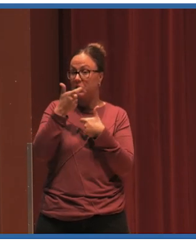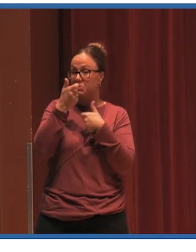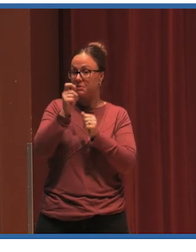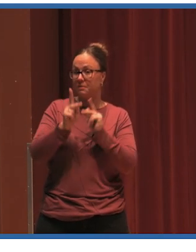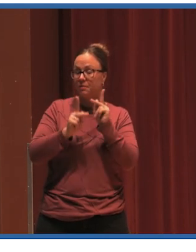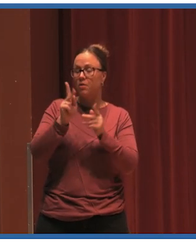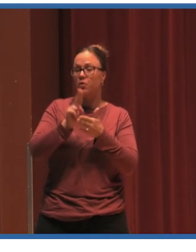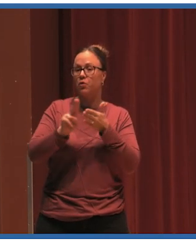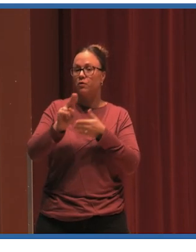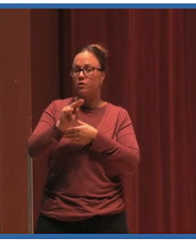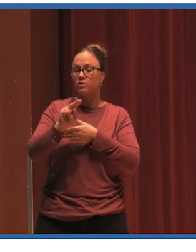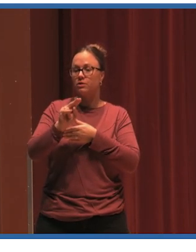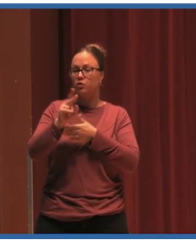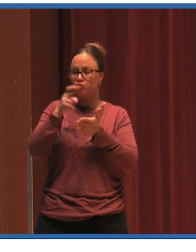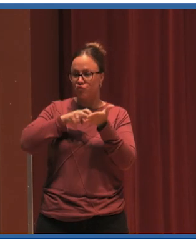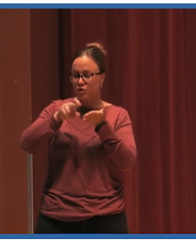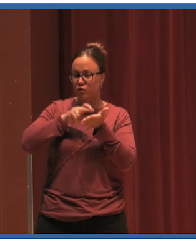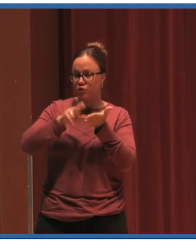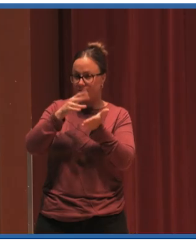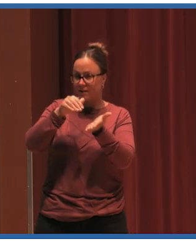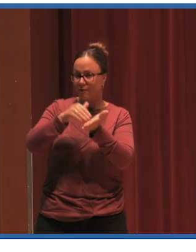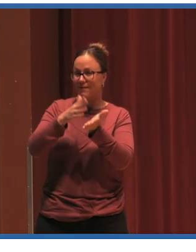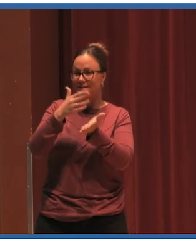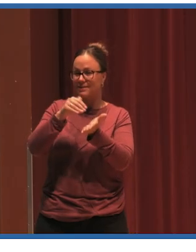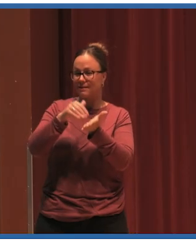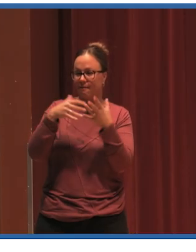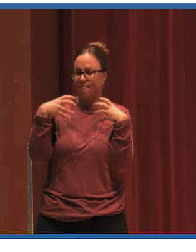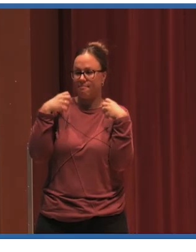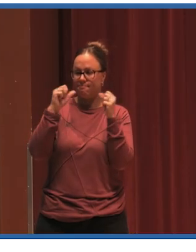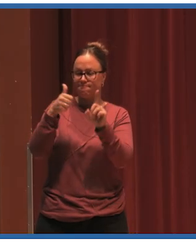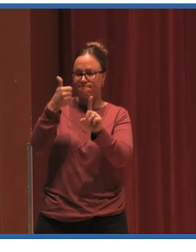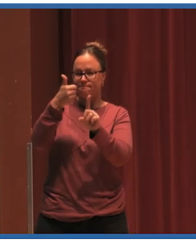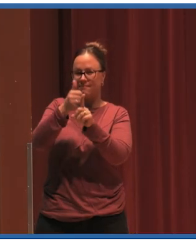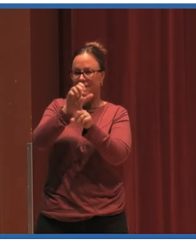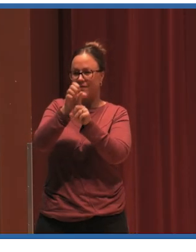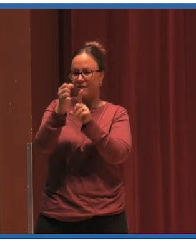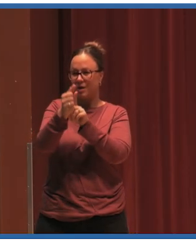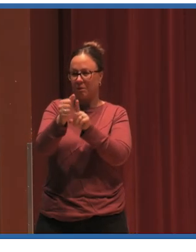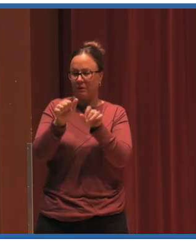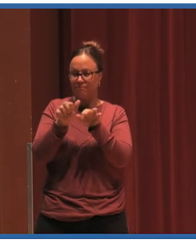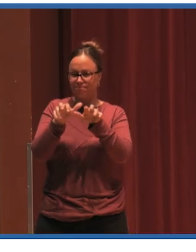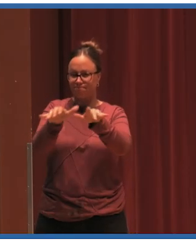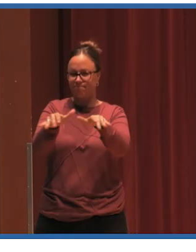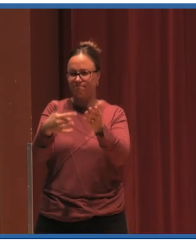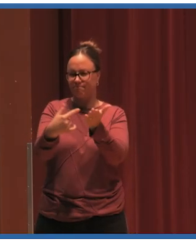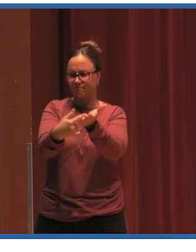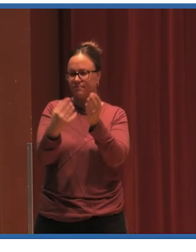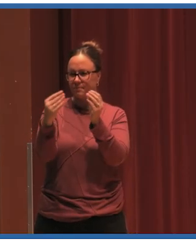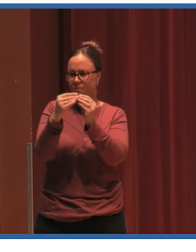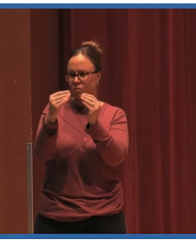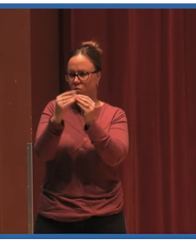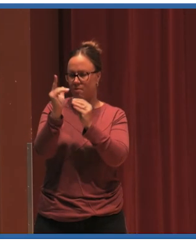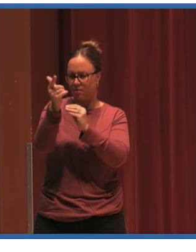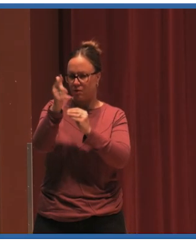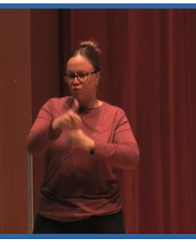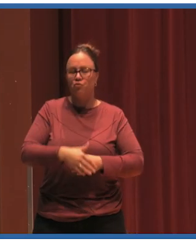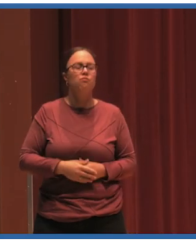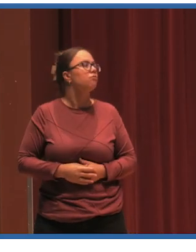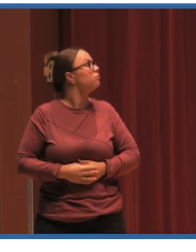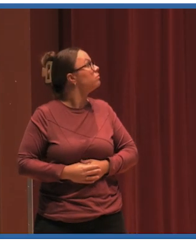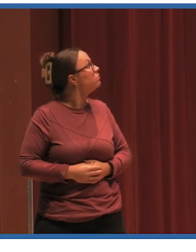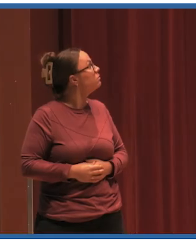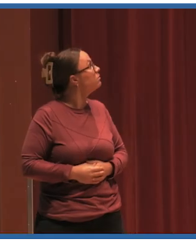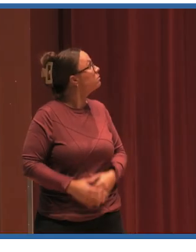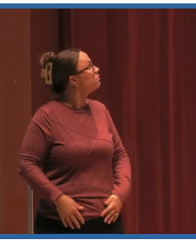university research centers like the Center for Health Effects of Environmental Contamination, which I'll be talking about more later.